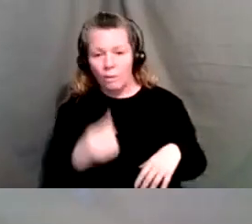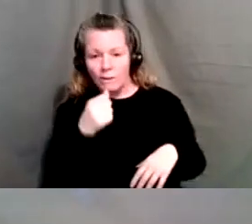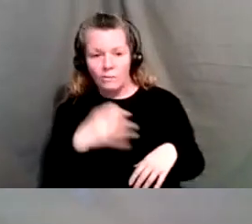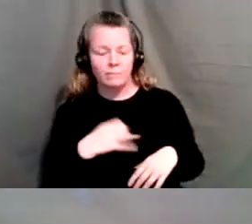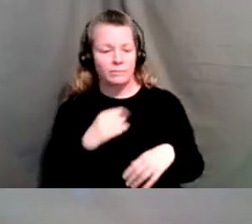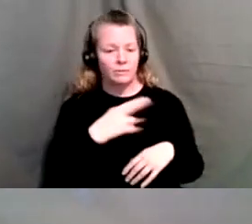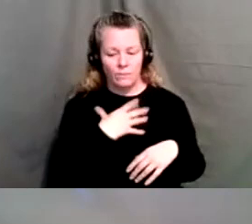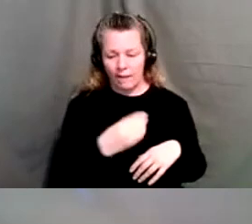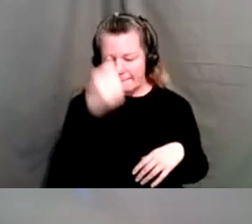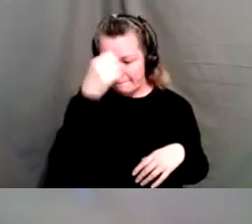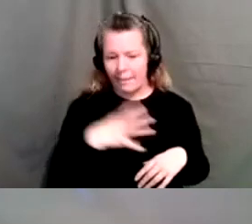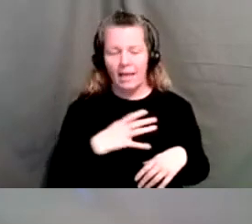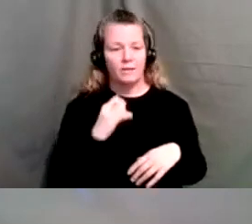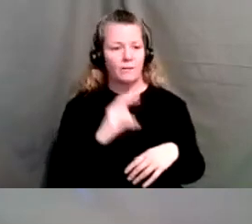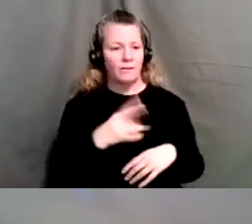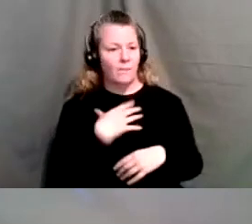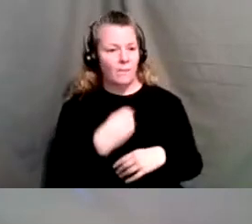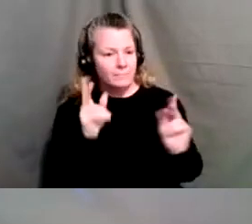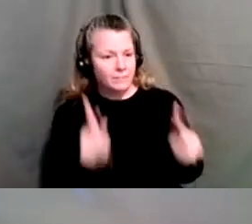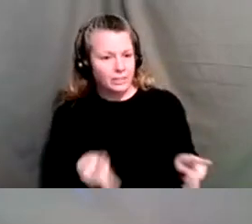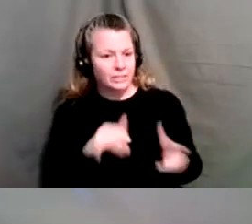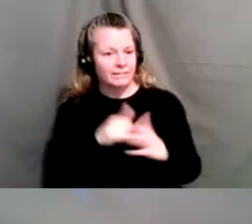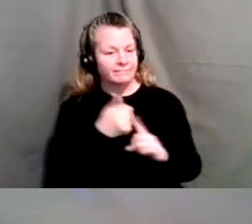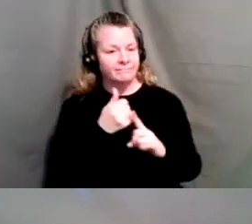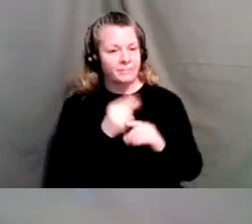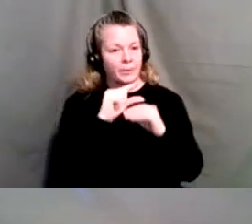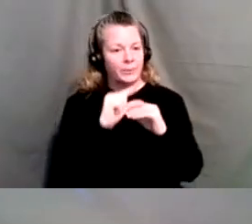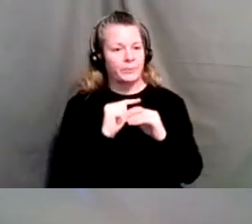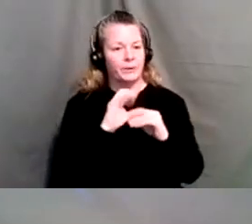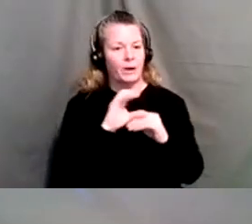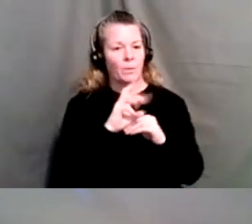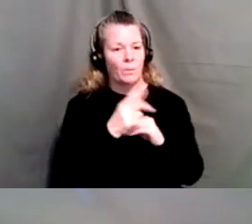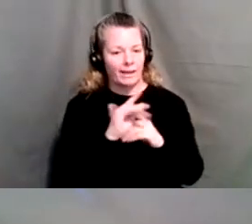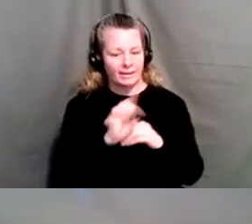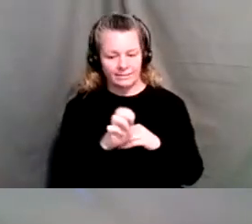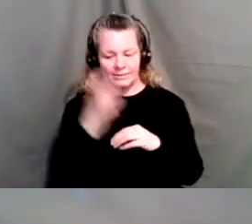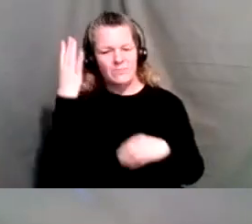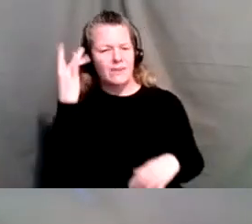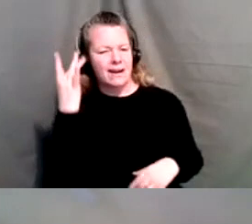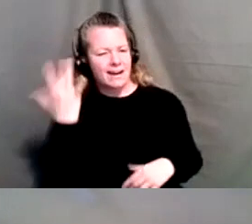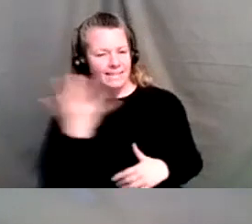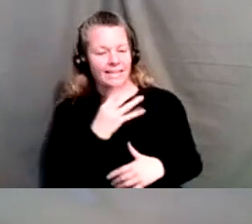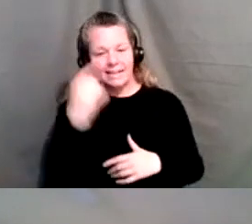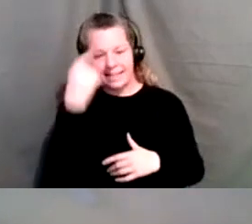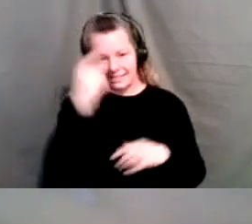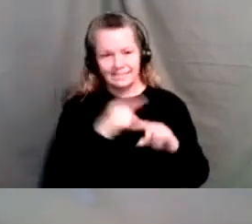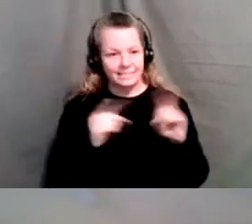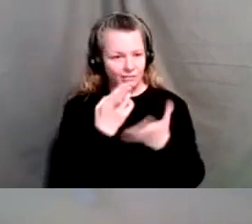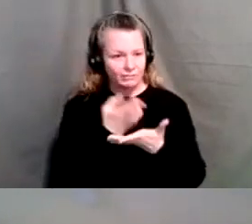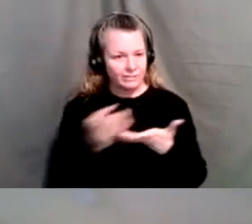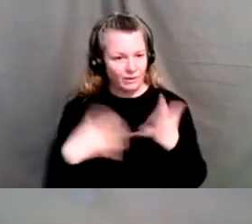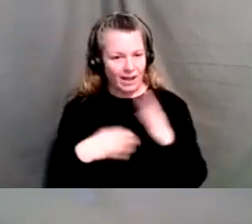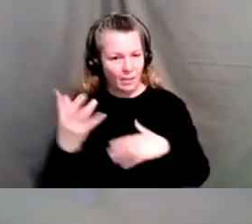or a white person, that it's lowercase y. And I think that, there's different resources out